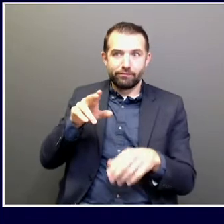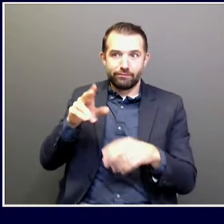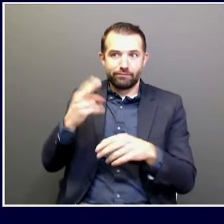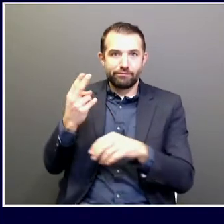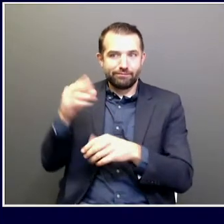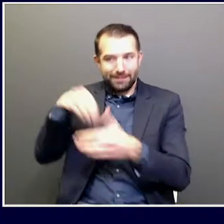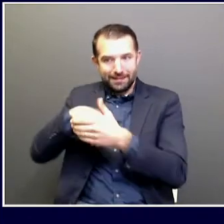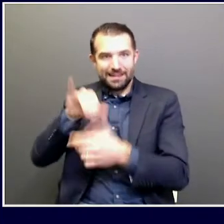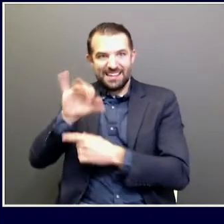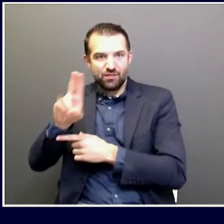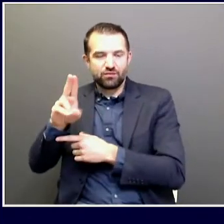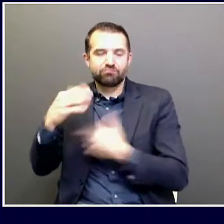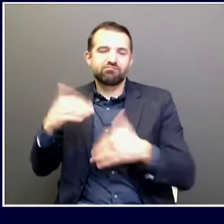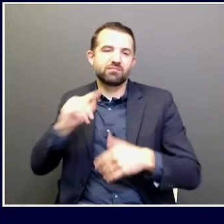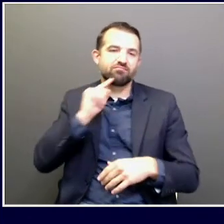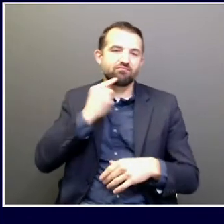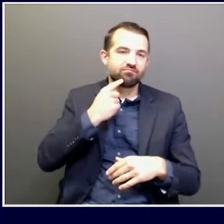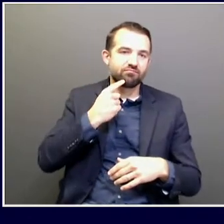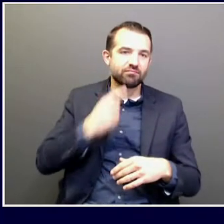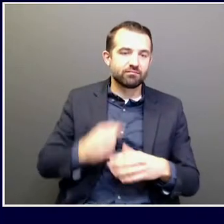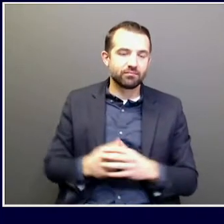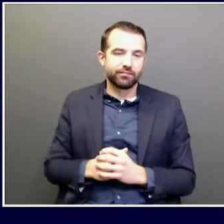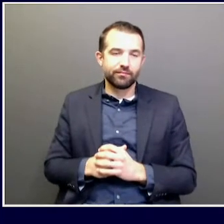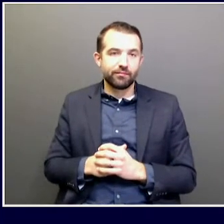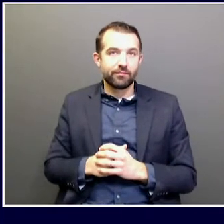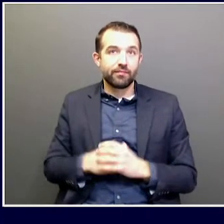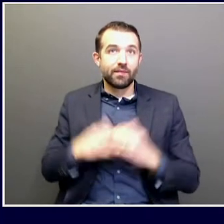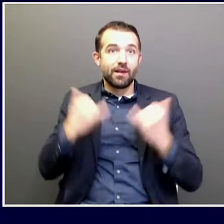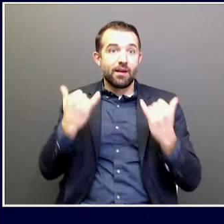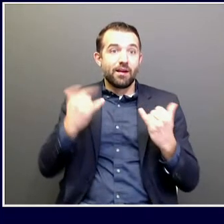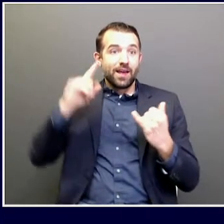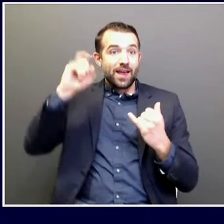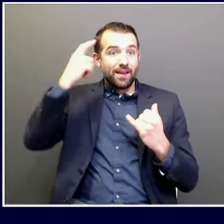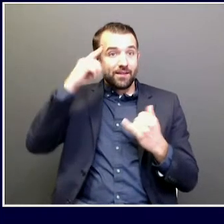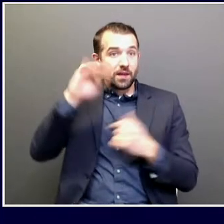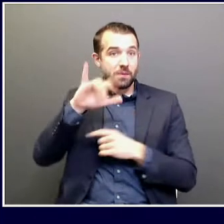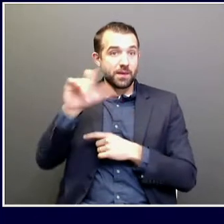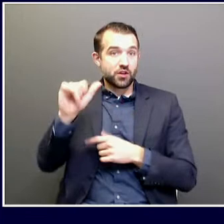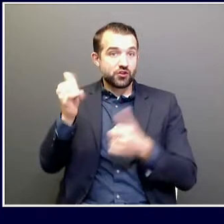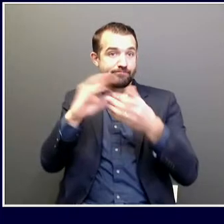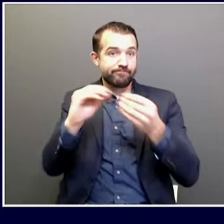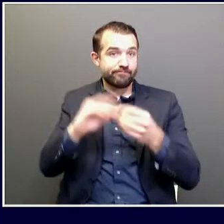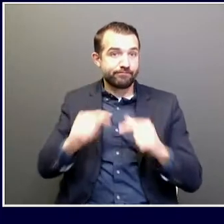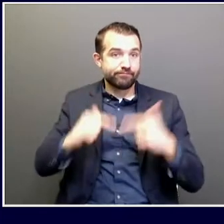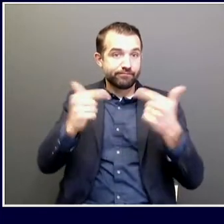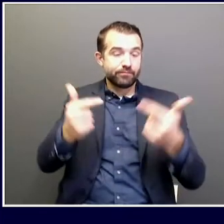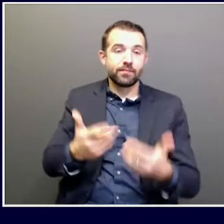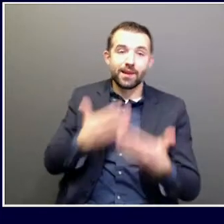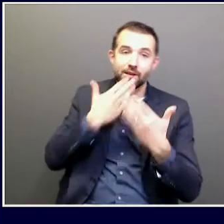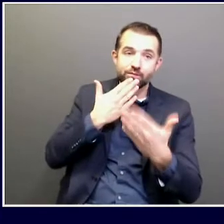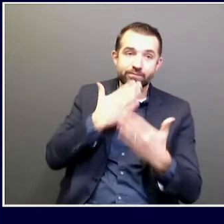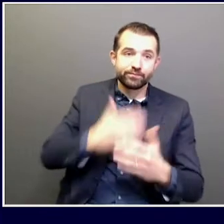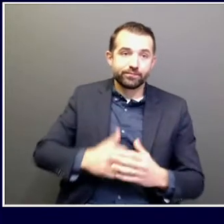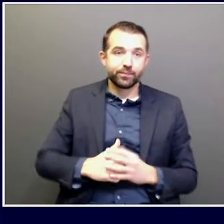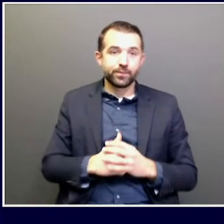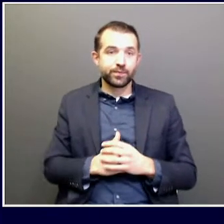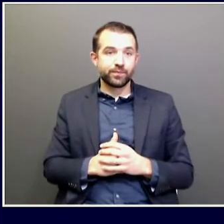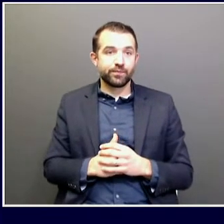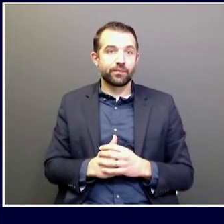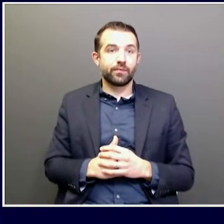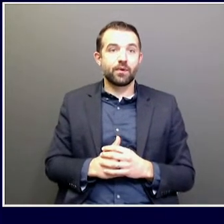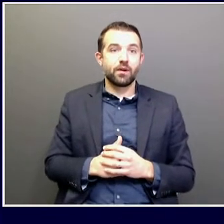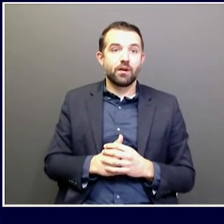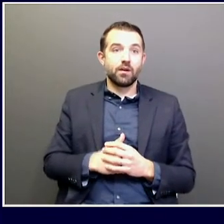Governor Mills. Thank you, Dr. Shah. 379 Maine